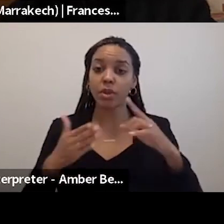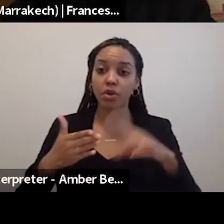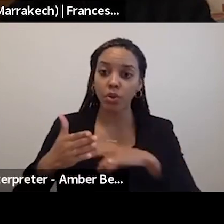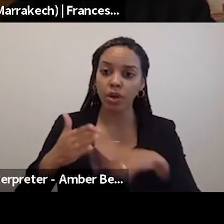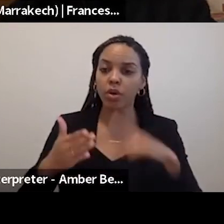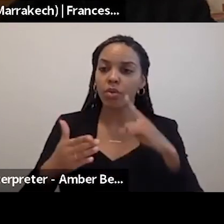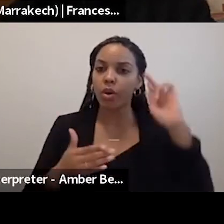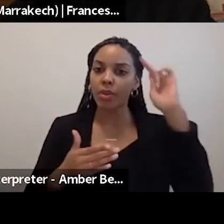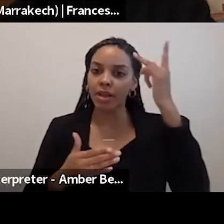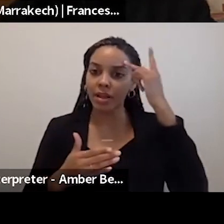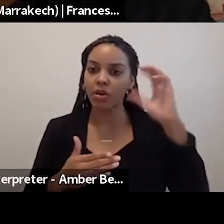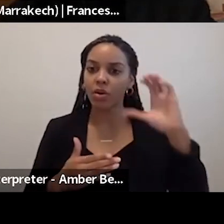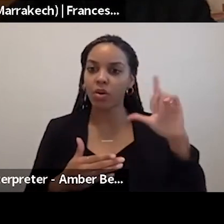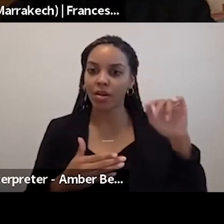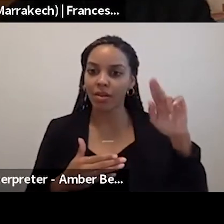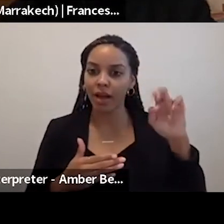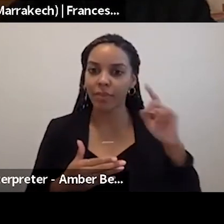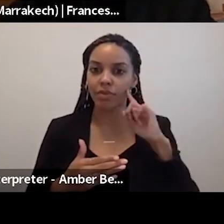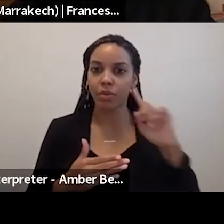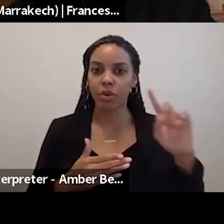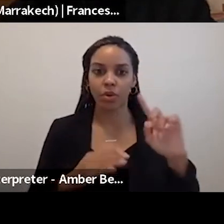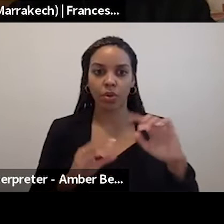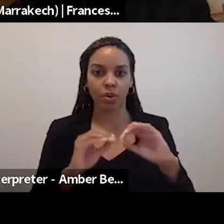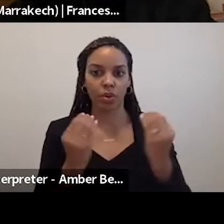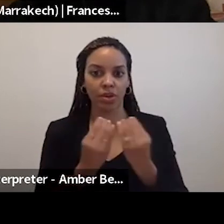for which your organization lives?